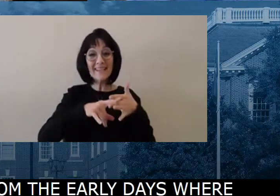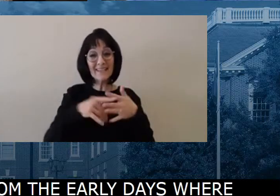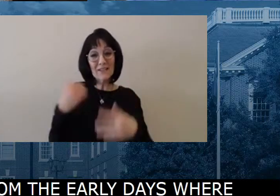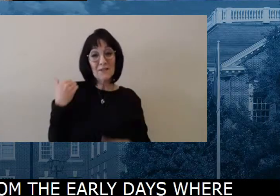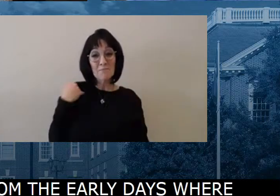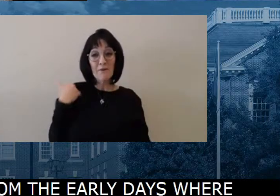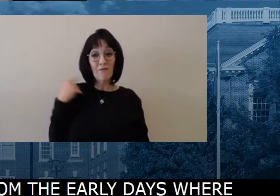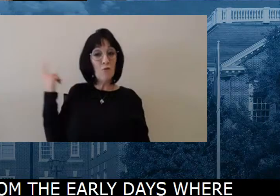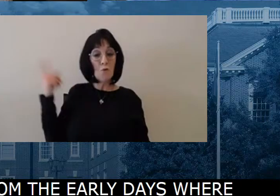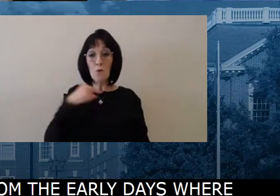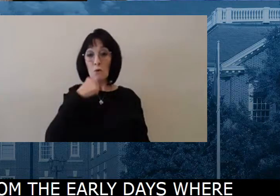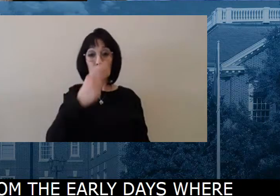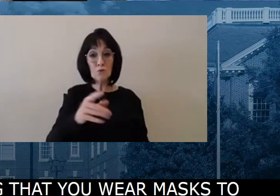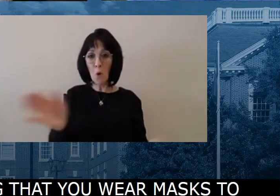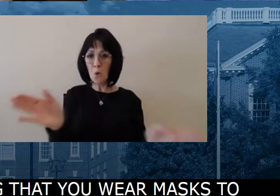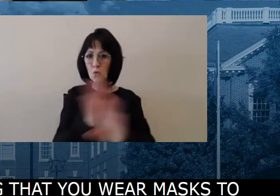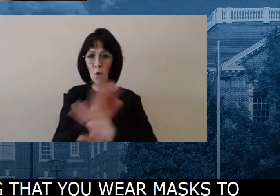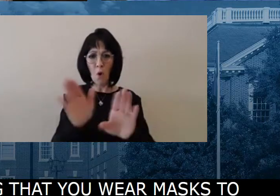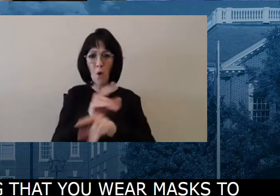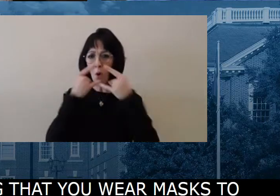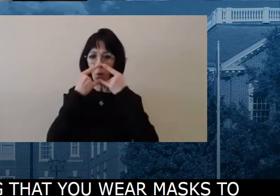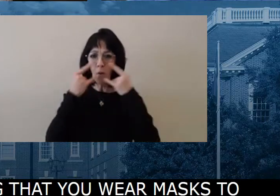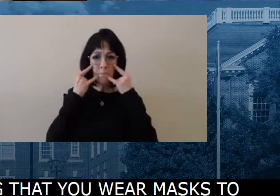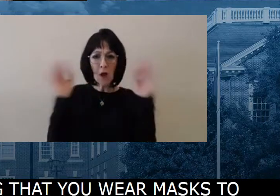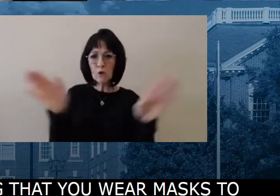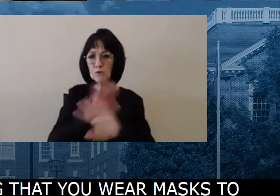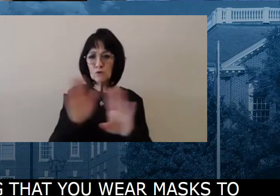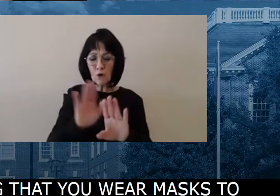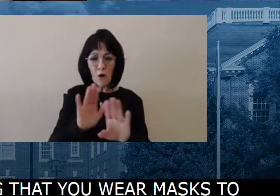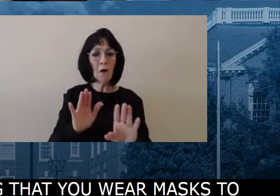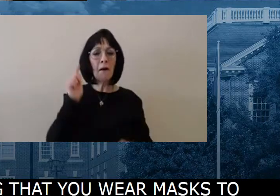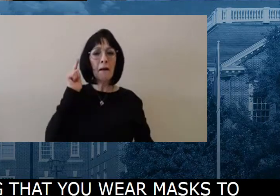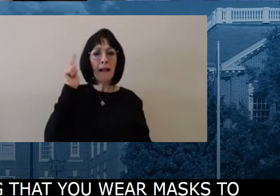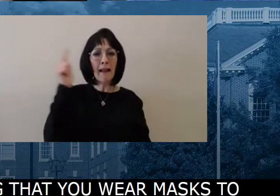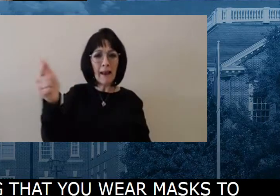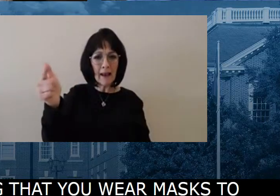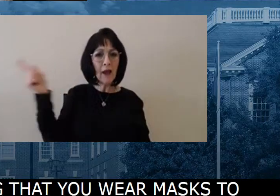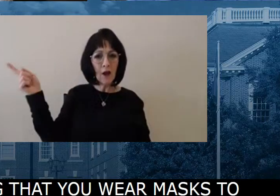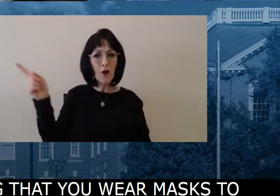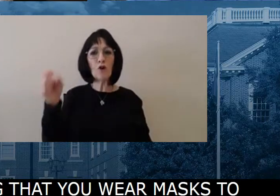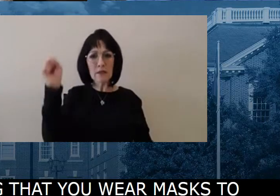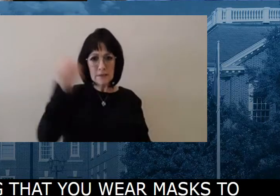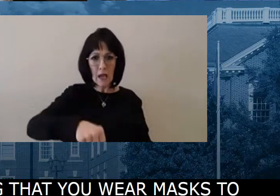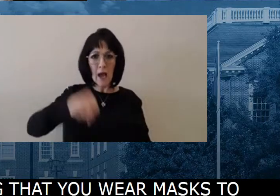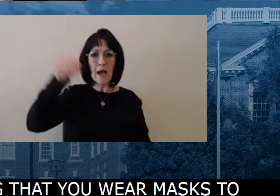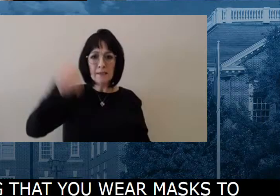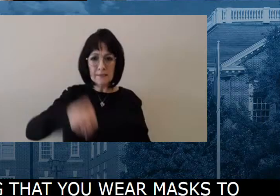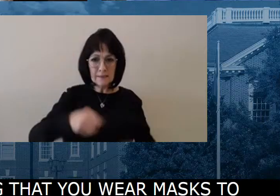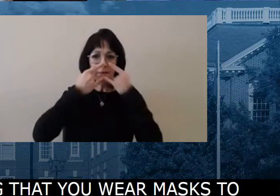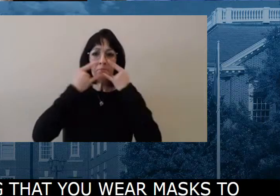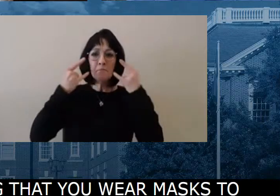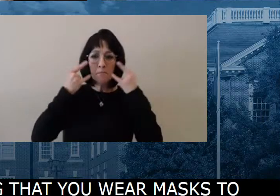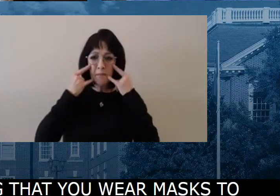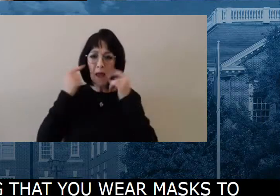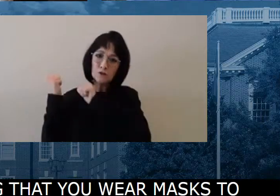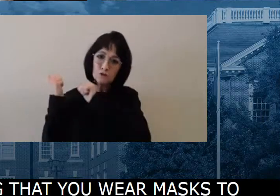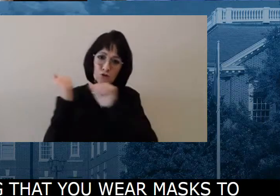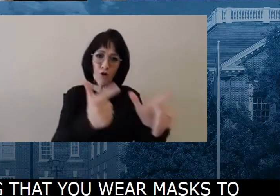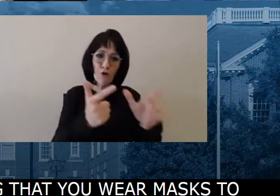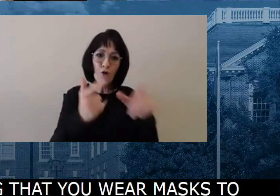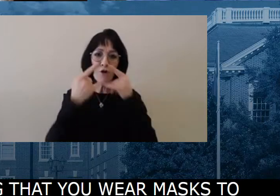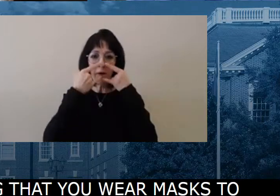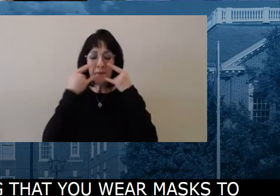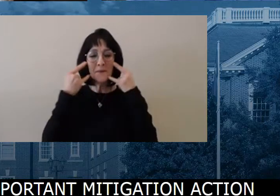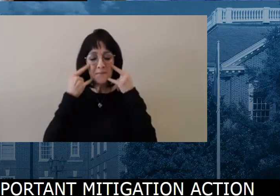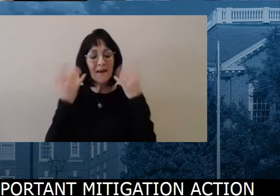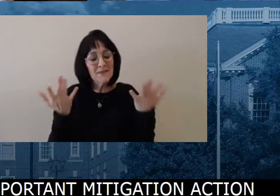mitigation action that one could take. And so we're going to try to factor all of that into it. I know